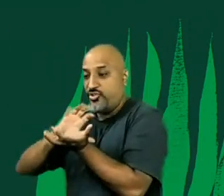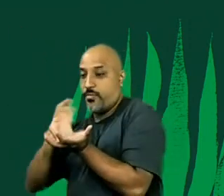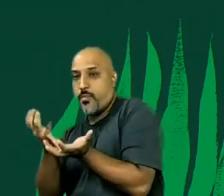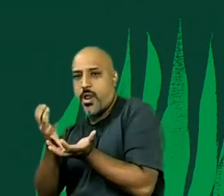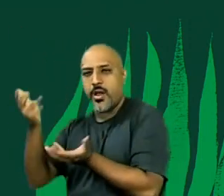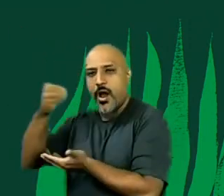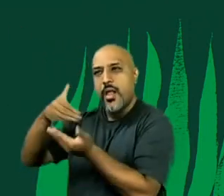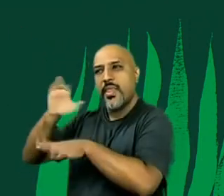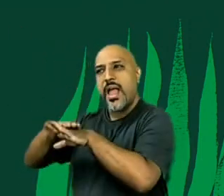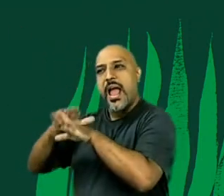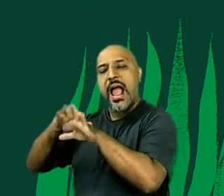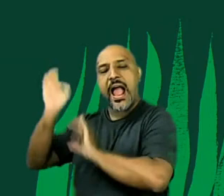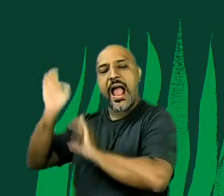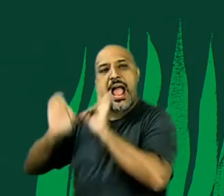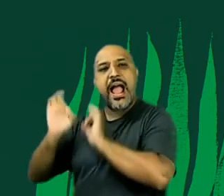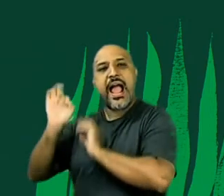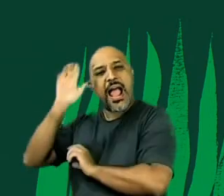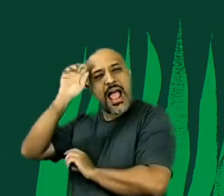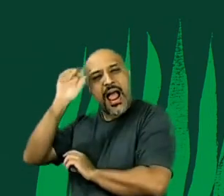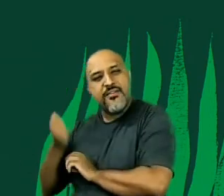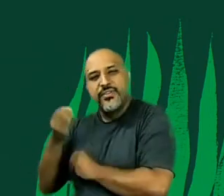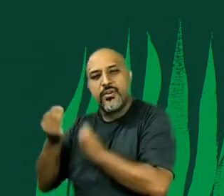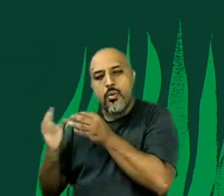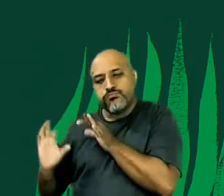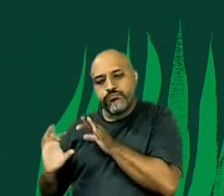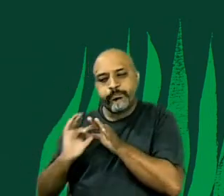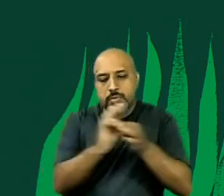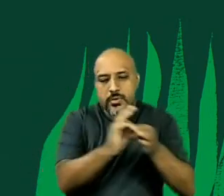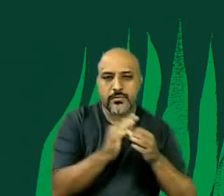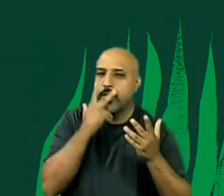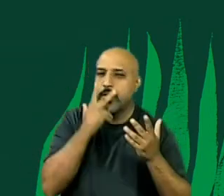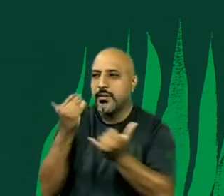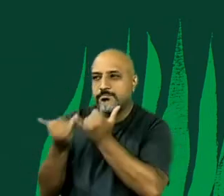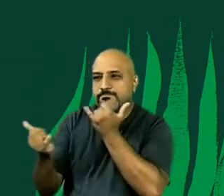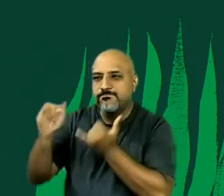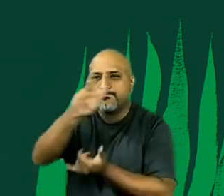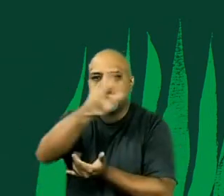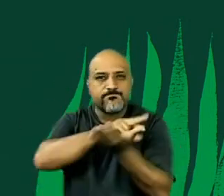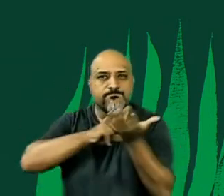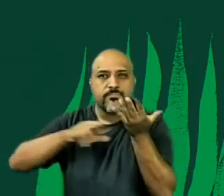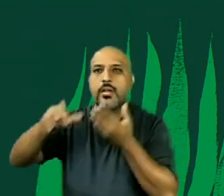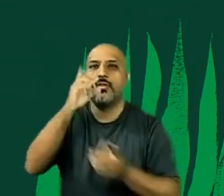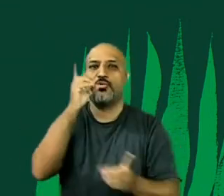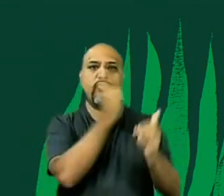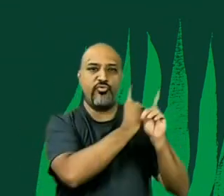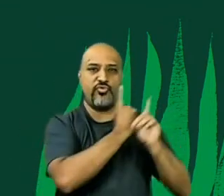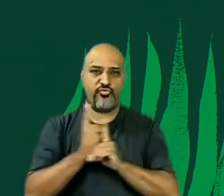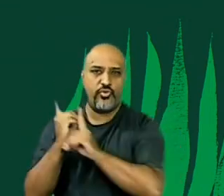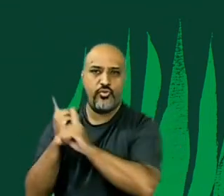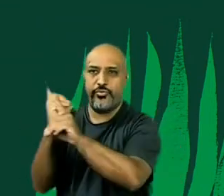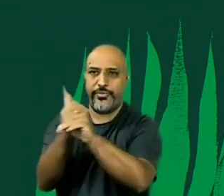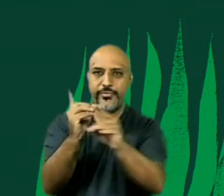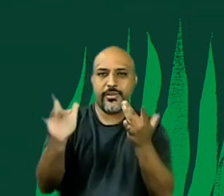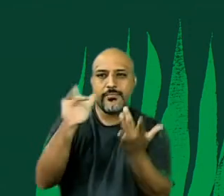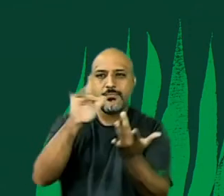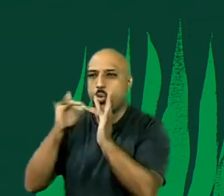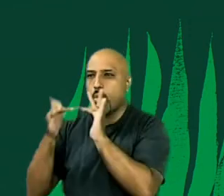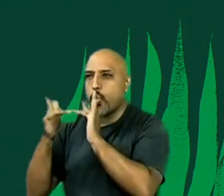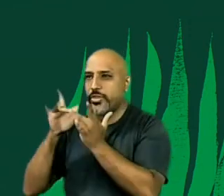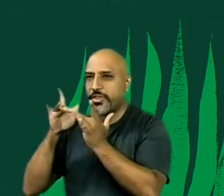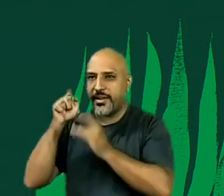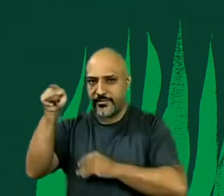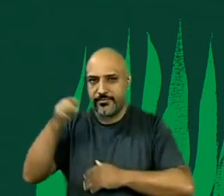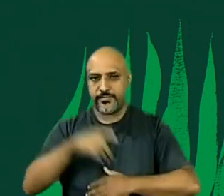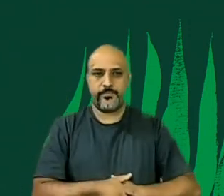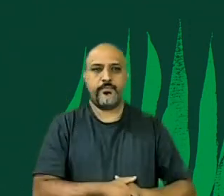that you could talk about these bridges and the similarities that you found there in the Middle East and Africa. Well, I've traveled